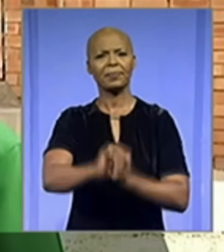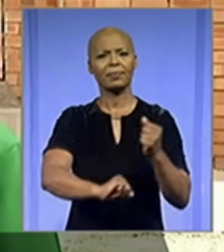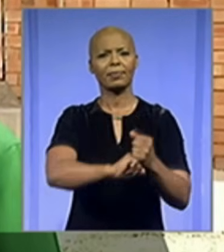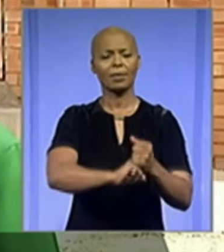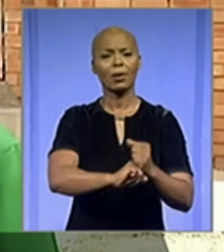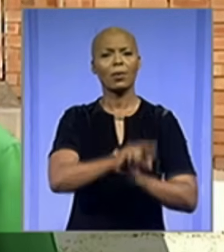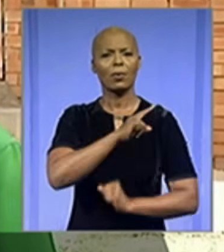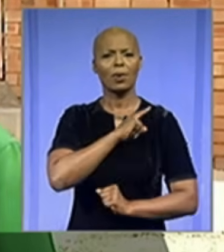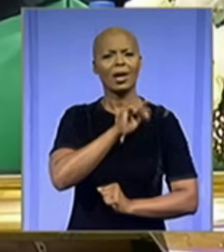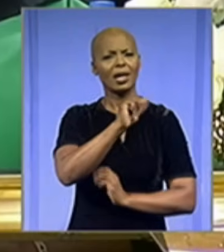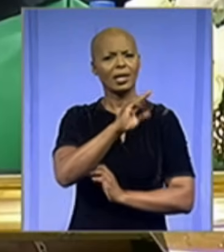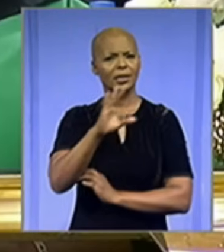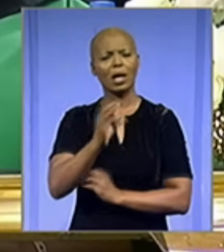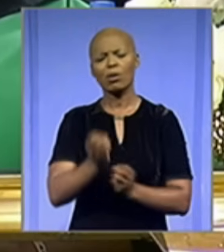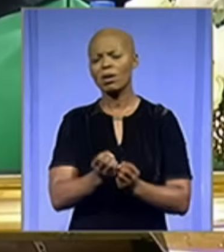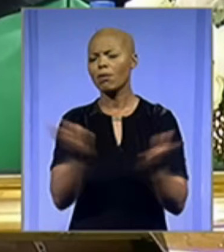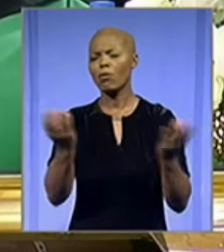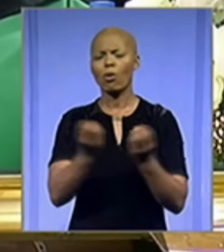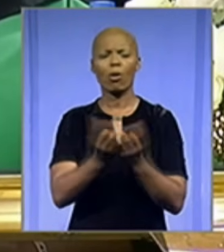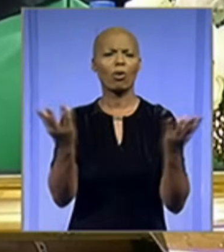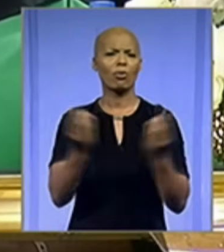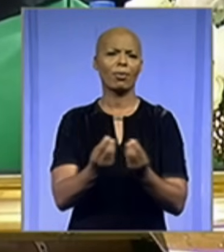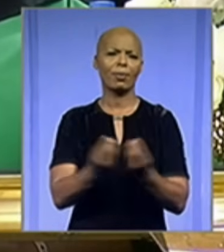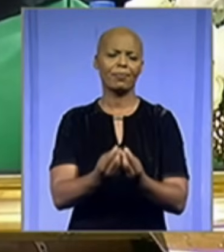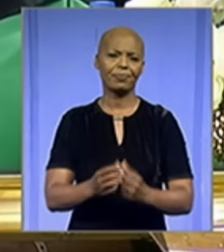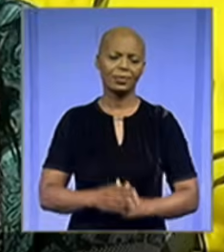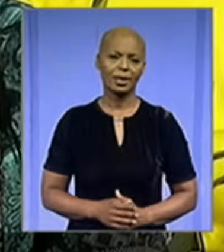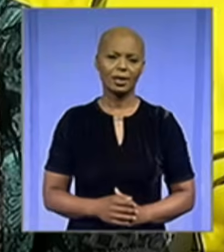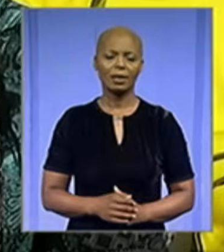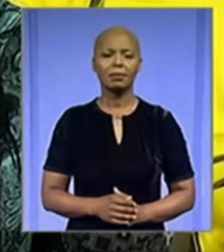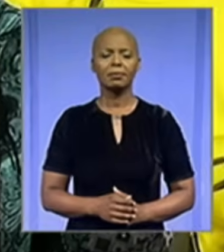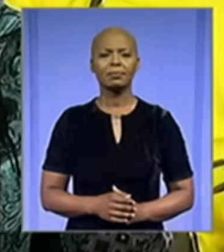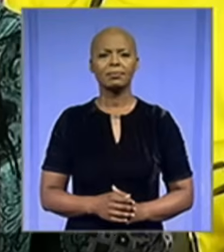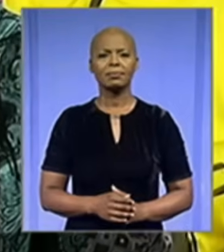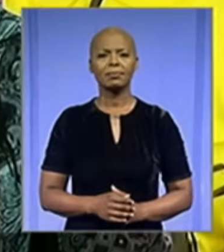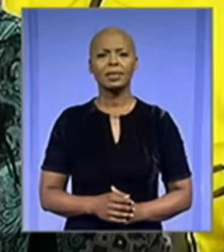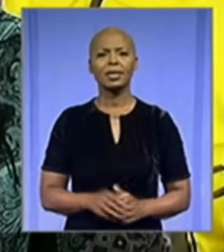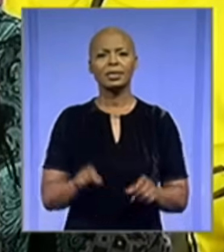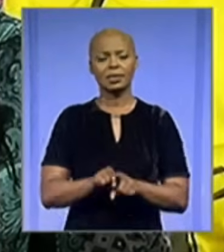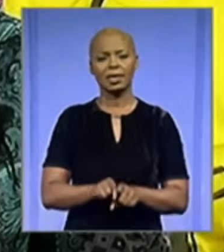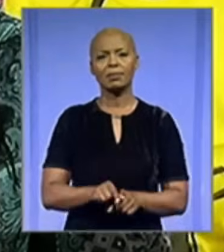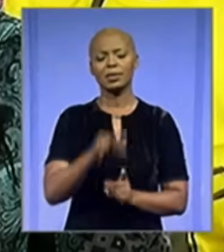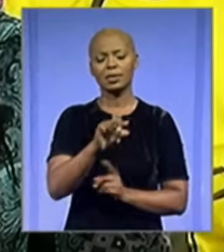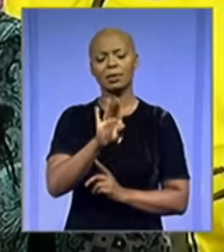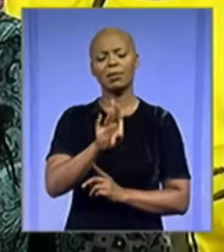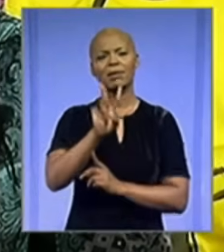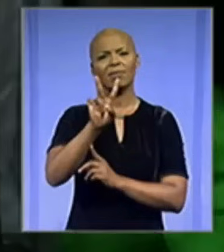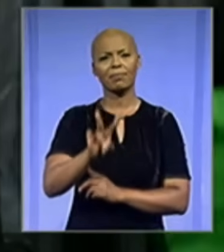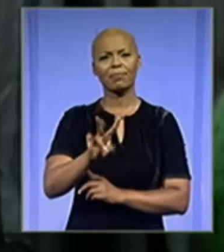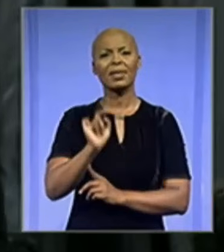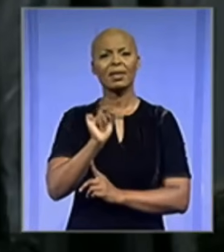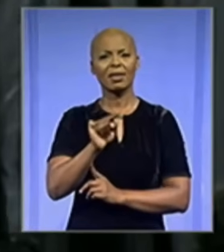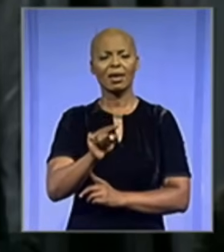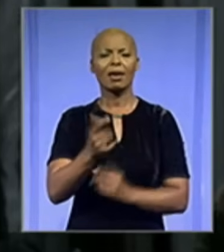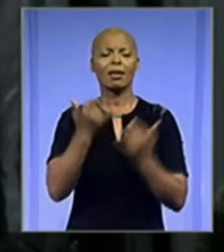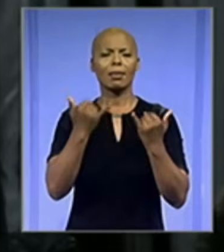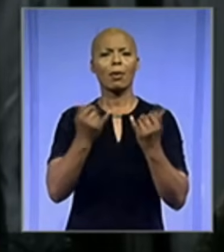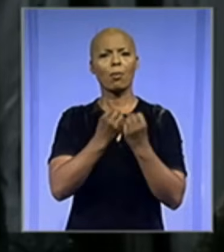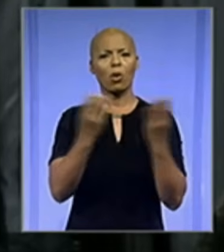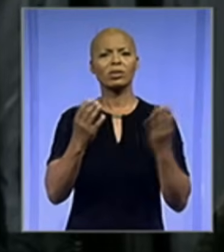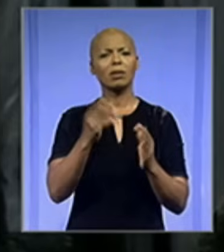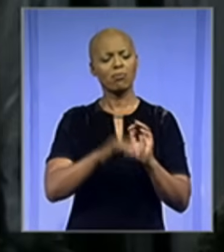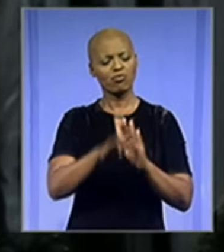the ANC have done so much. Morero o ka ga tiriso dikgoka ya bong le dipolao tsa ka bomo kwa profenseng eo o ne o le